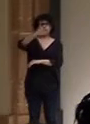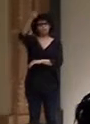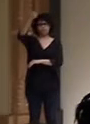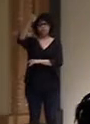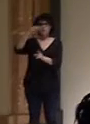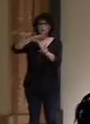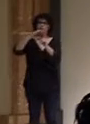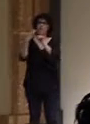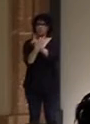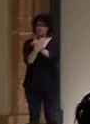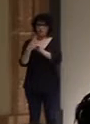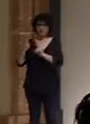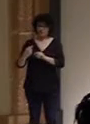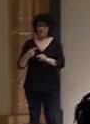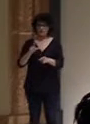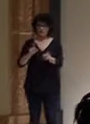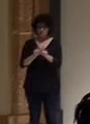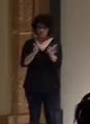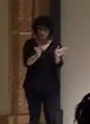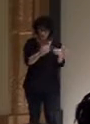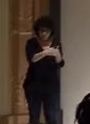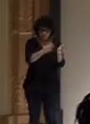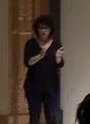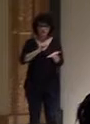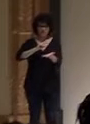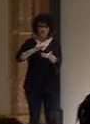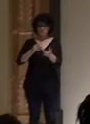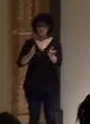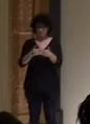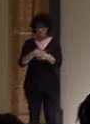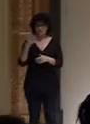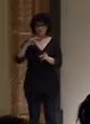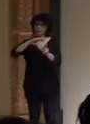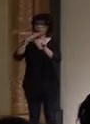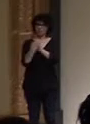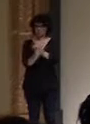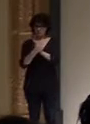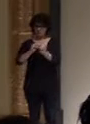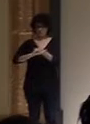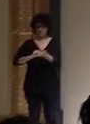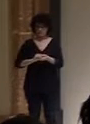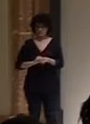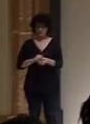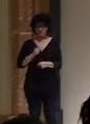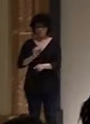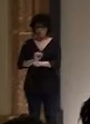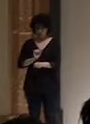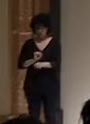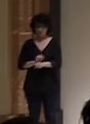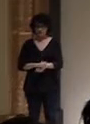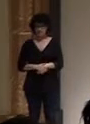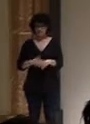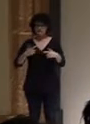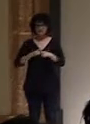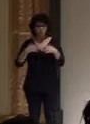Culture, of Miguel Honrado, for the enthusiastic teamwork that from the very first hour has